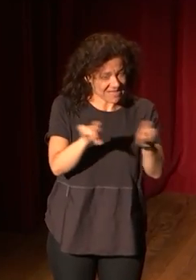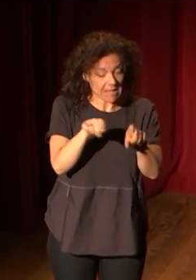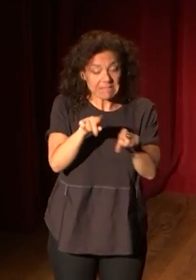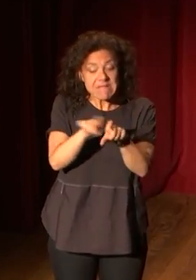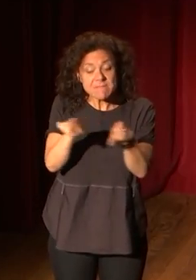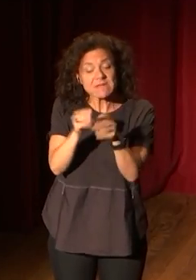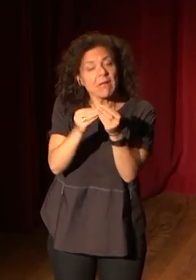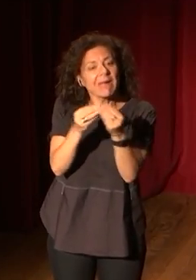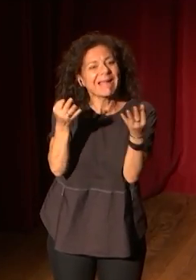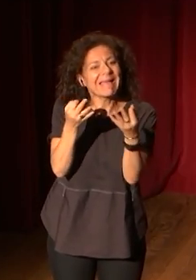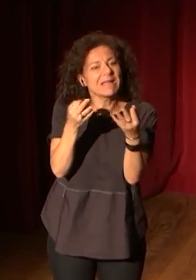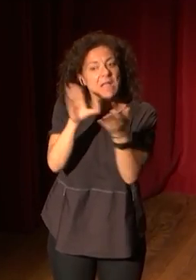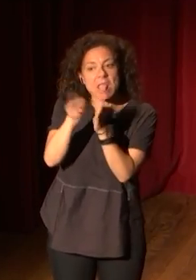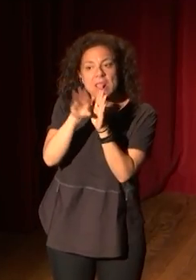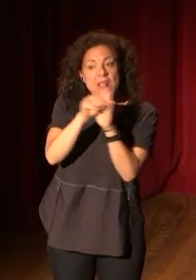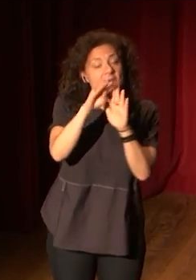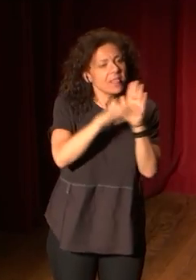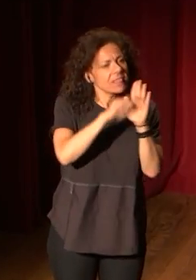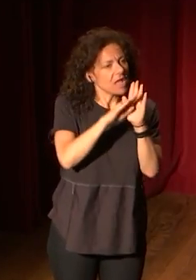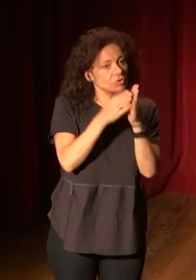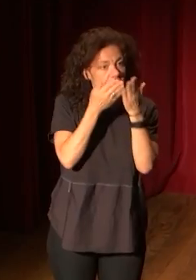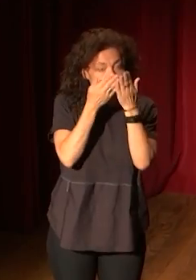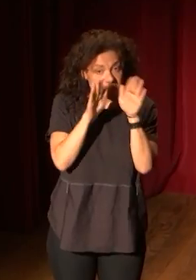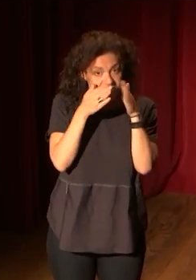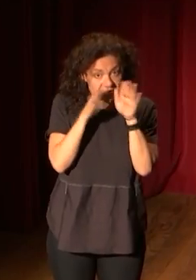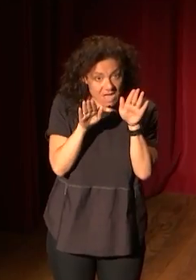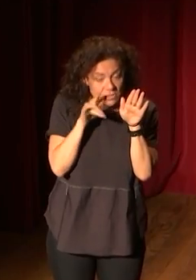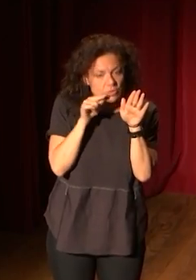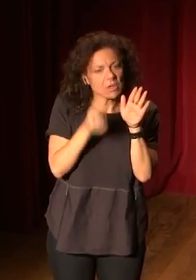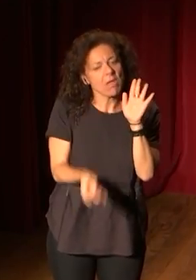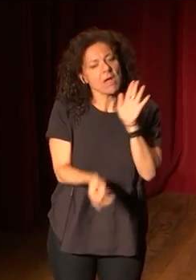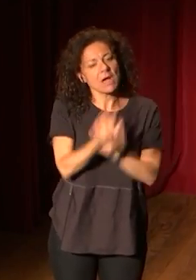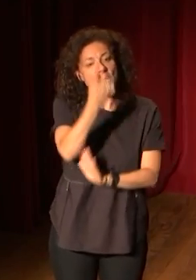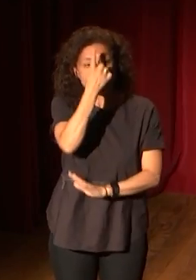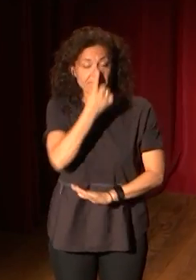take the data of Facebook and these perfiles